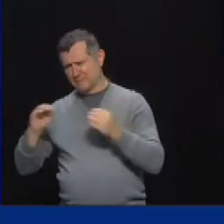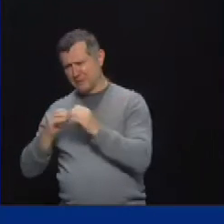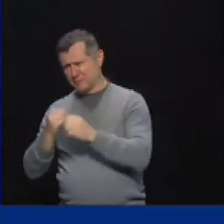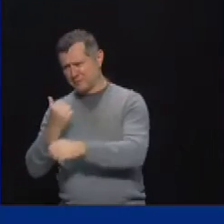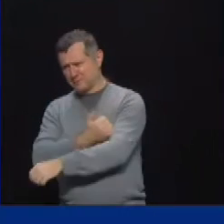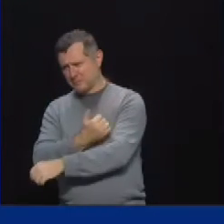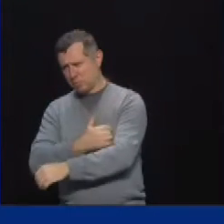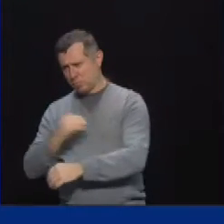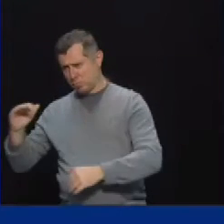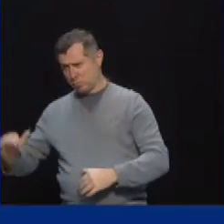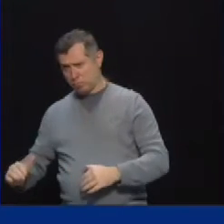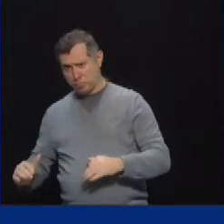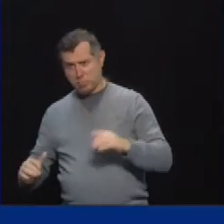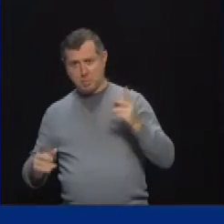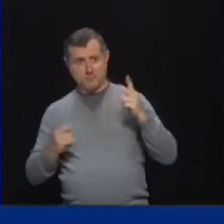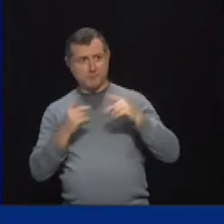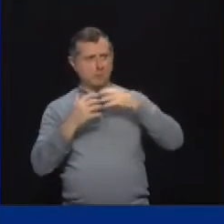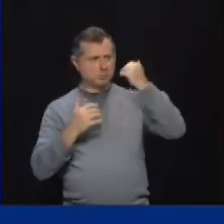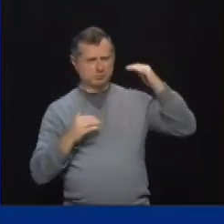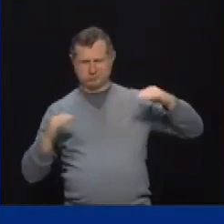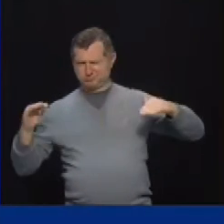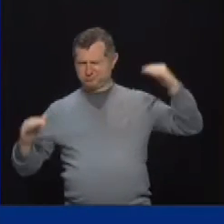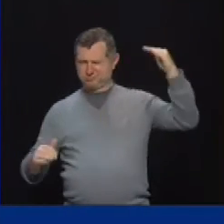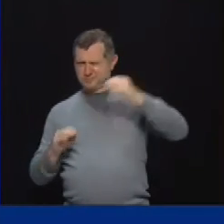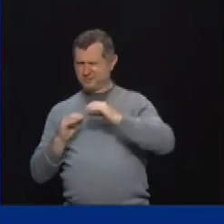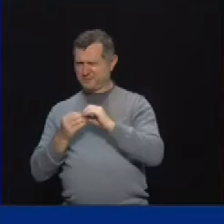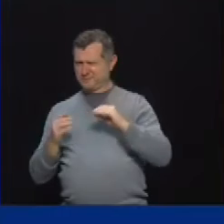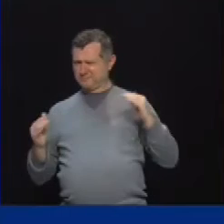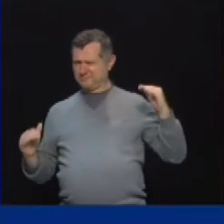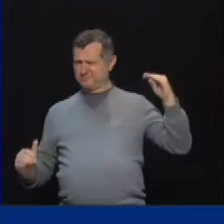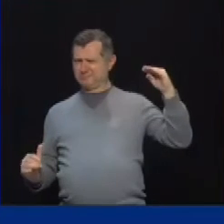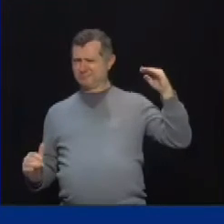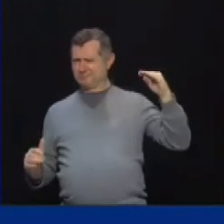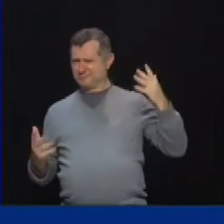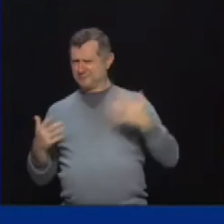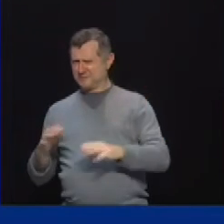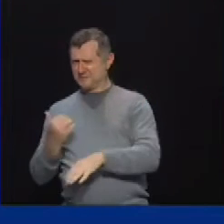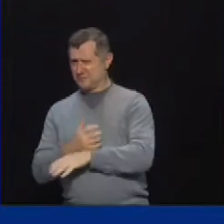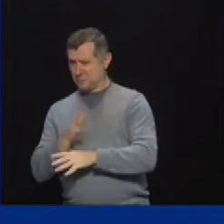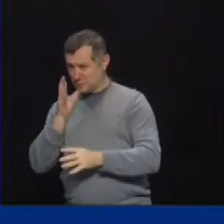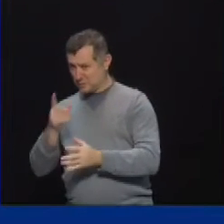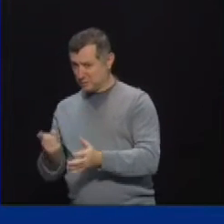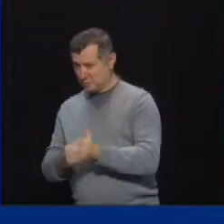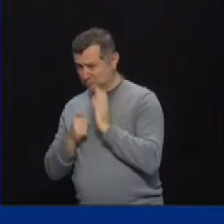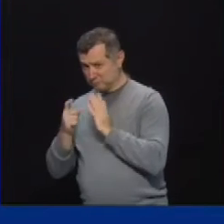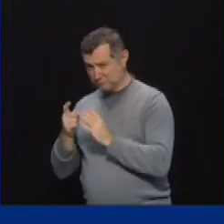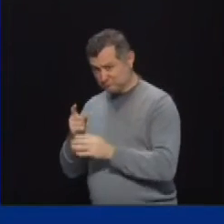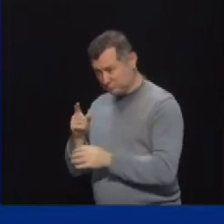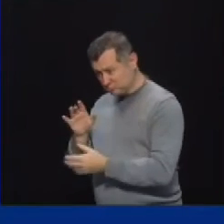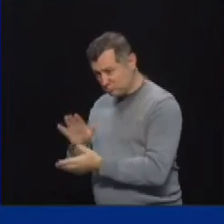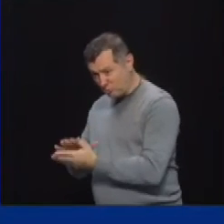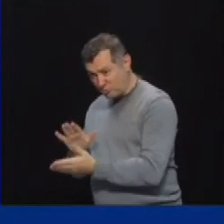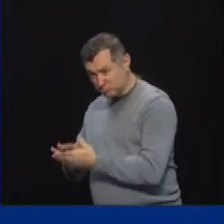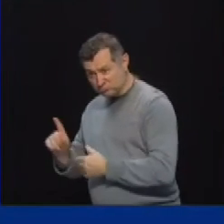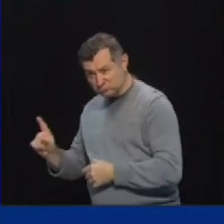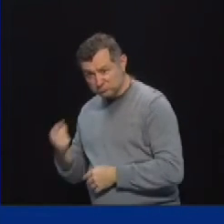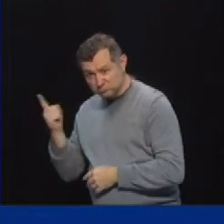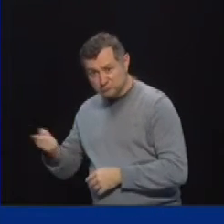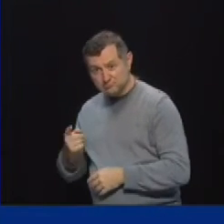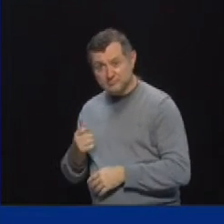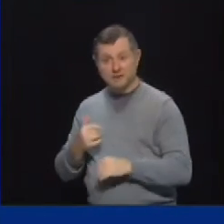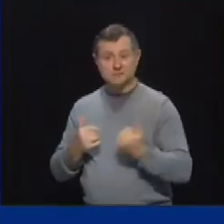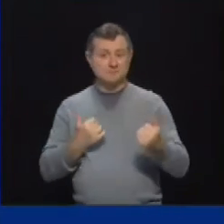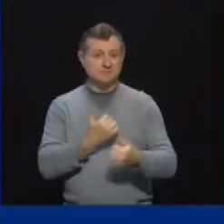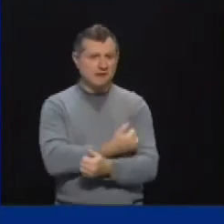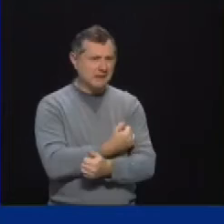group, Pfizer, is fully approved, similar to how other school children are required to have other vaccines? That is certainly an option, but I'm also